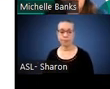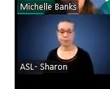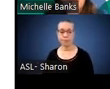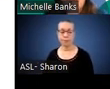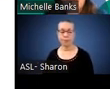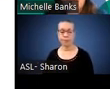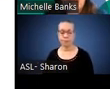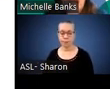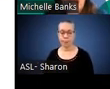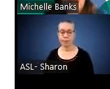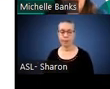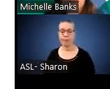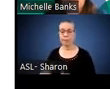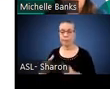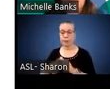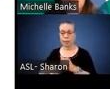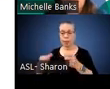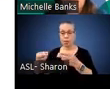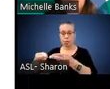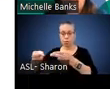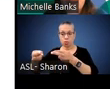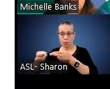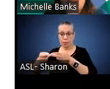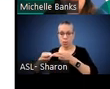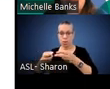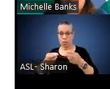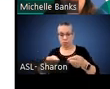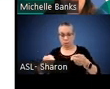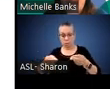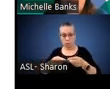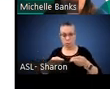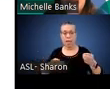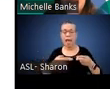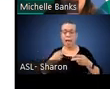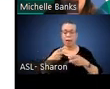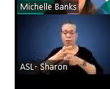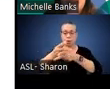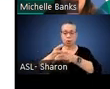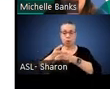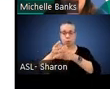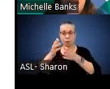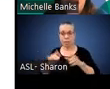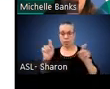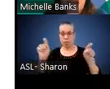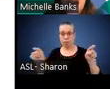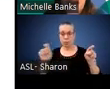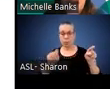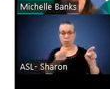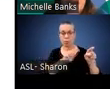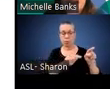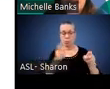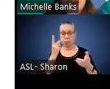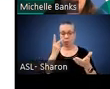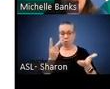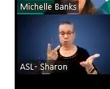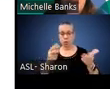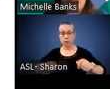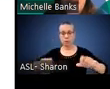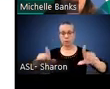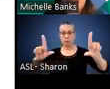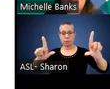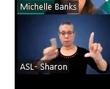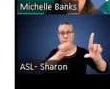Each of our regions have a regional supervisor, and the slide here has